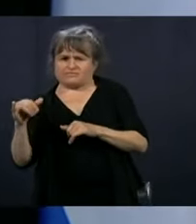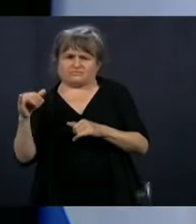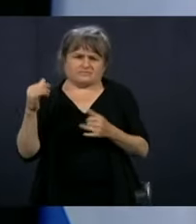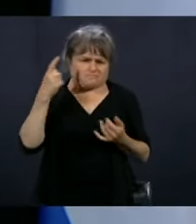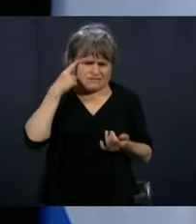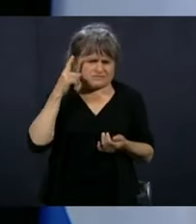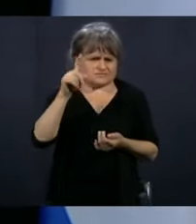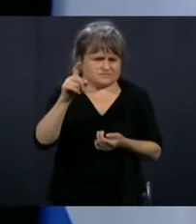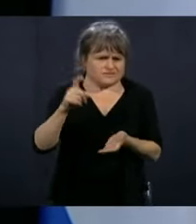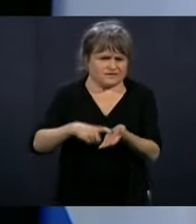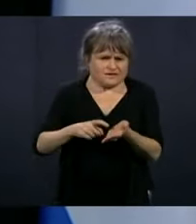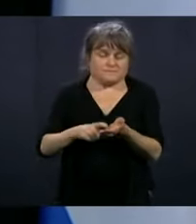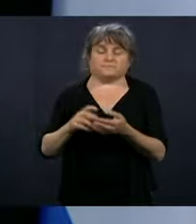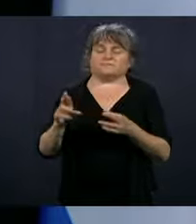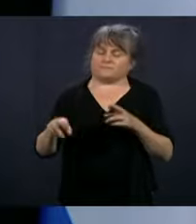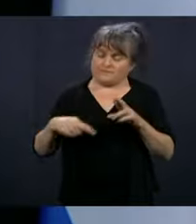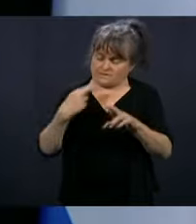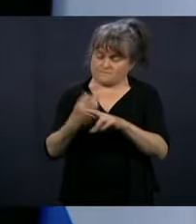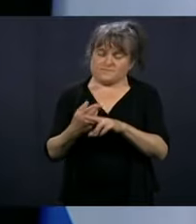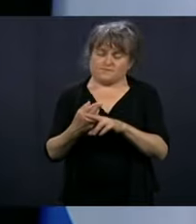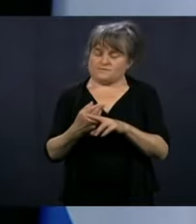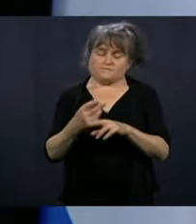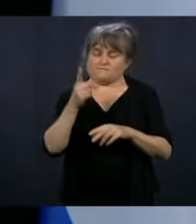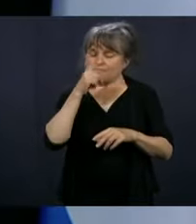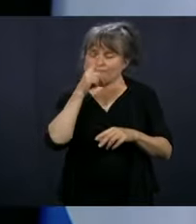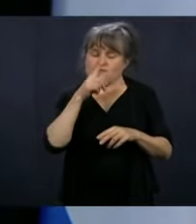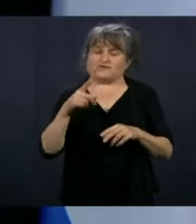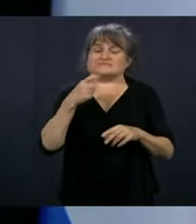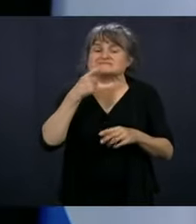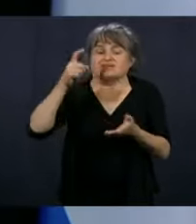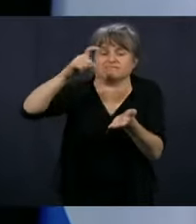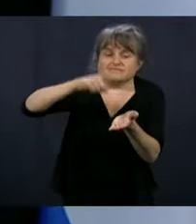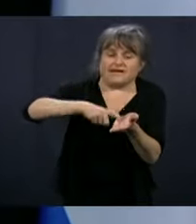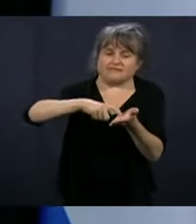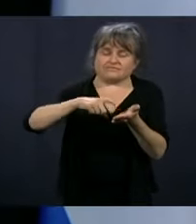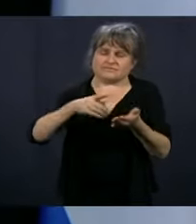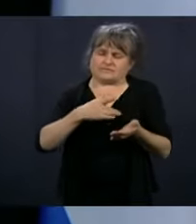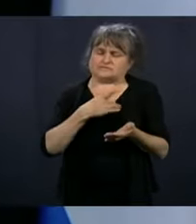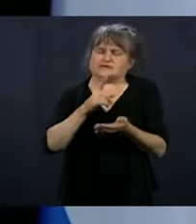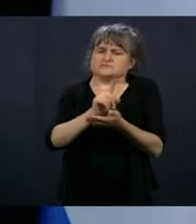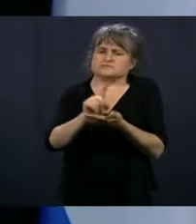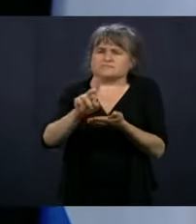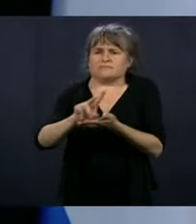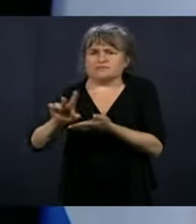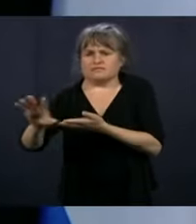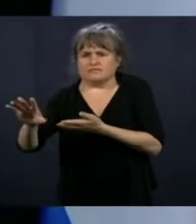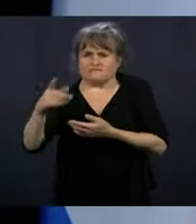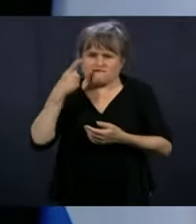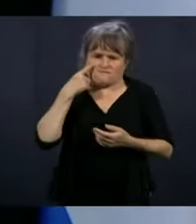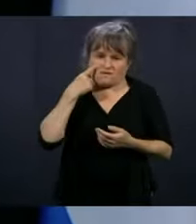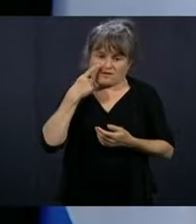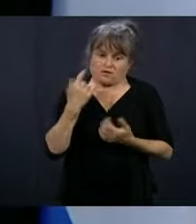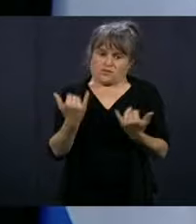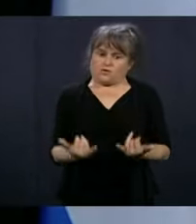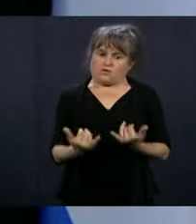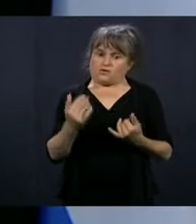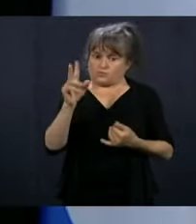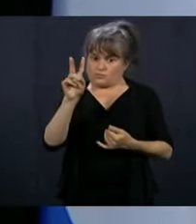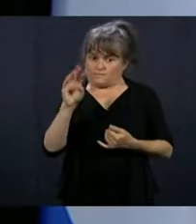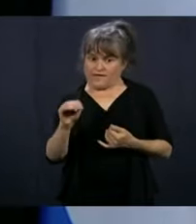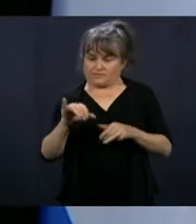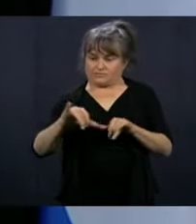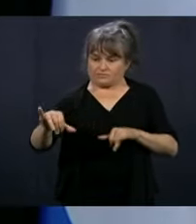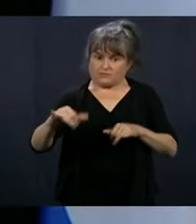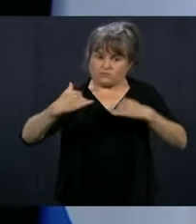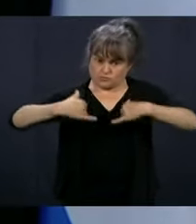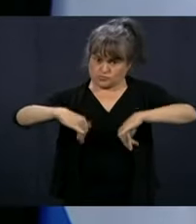say that within a few weeks, we'll be able to have a look at that. We also have to see how things will evolve with the 2 meters.